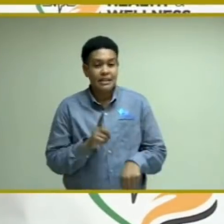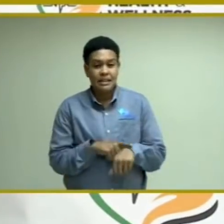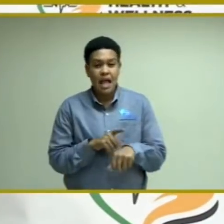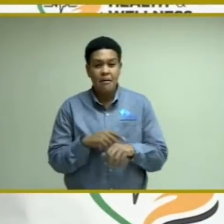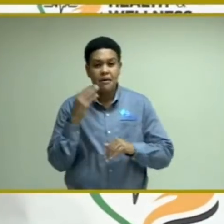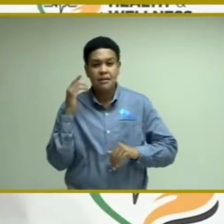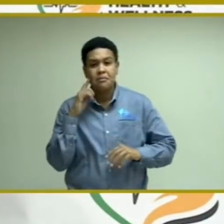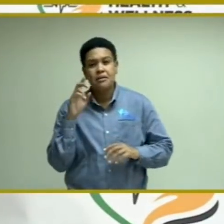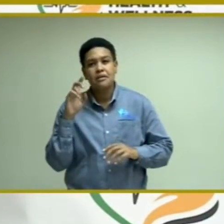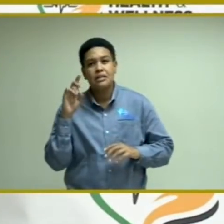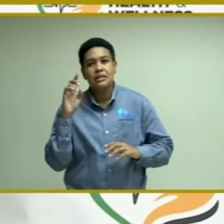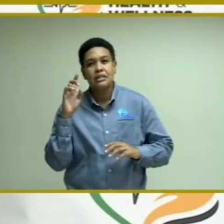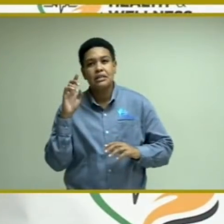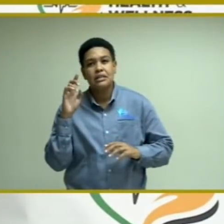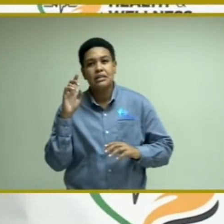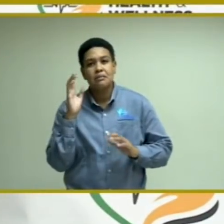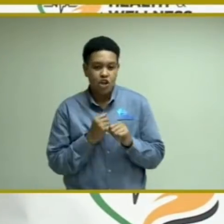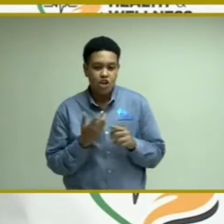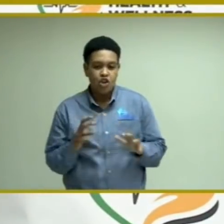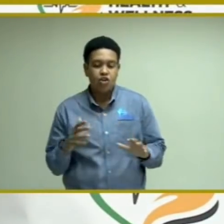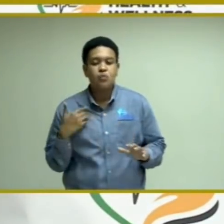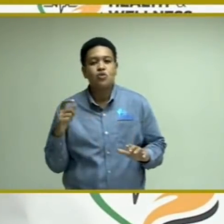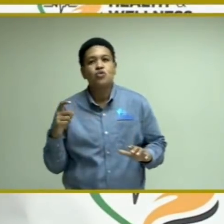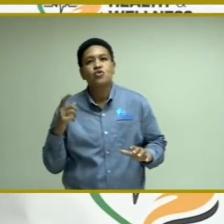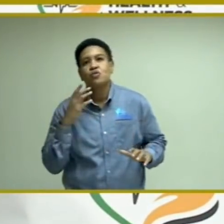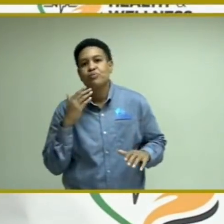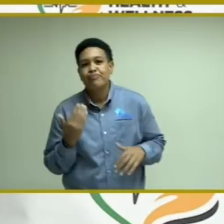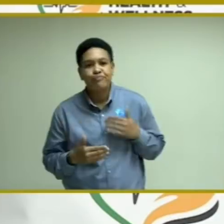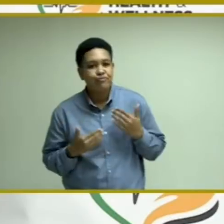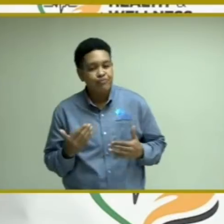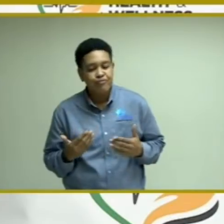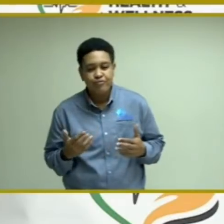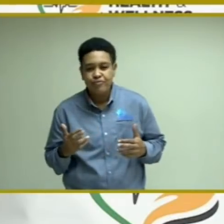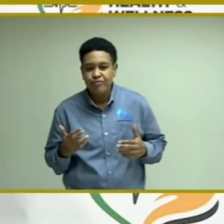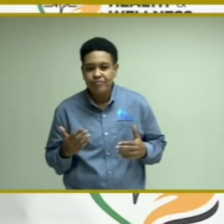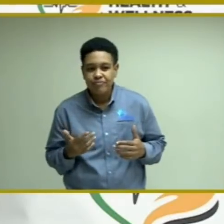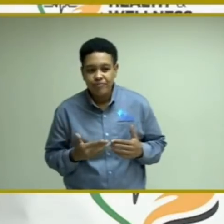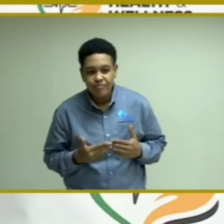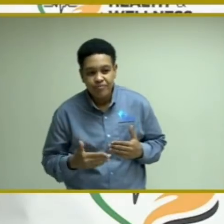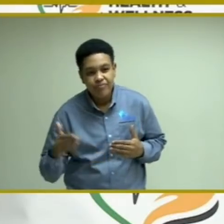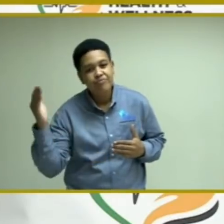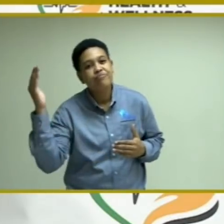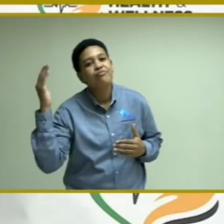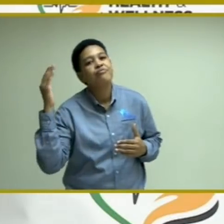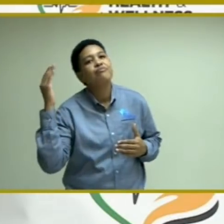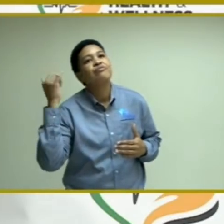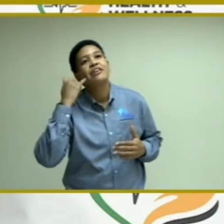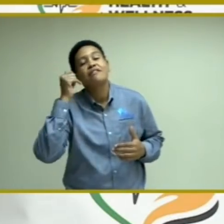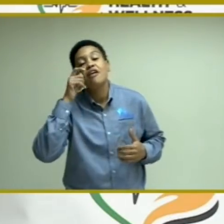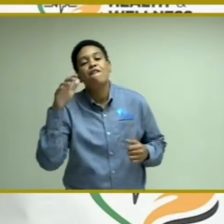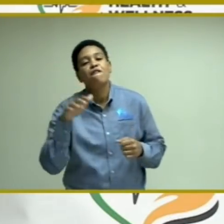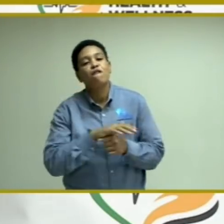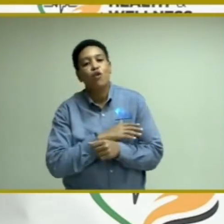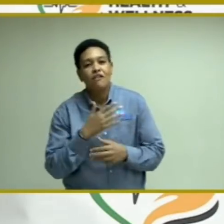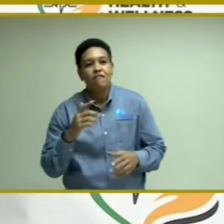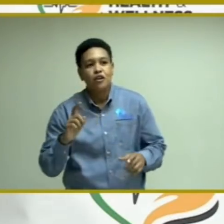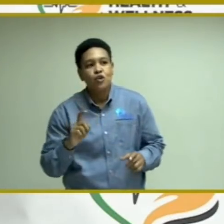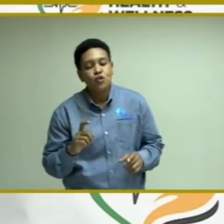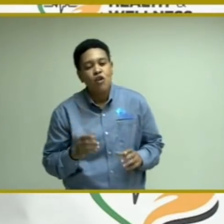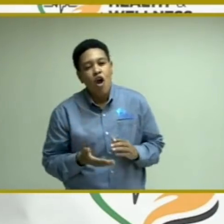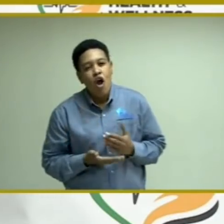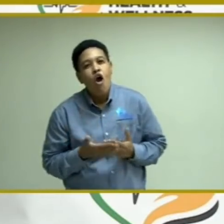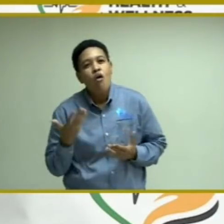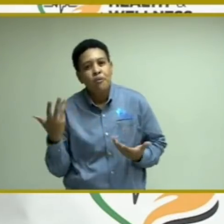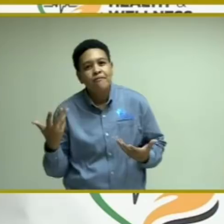December. We should be well down the wicket, if not, well, hopefully having